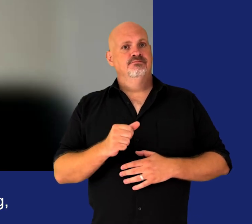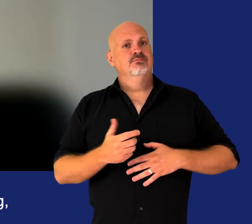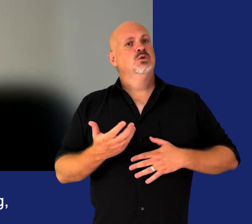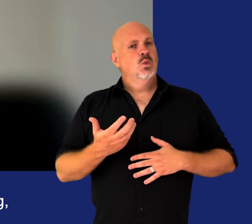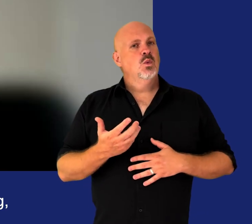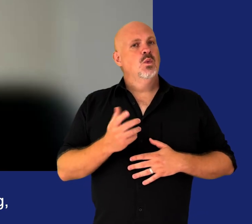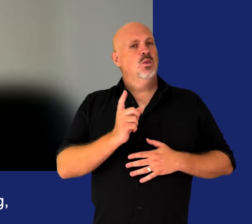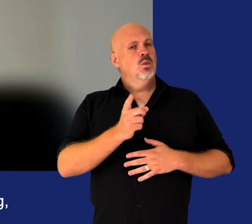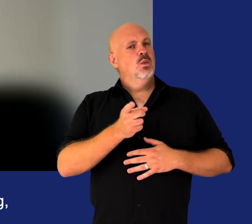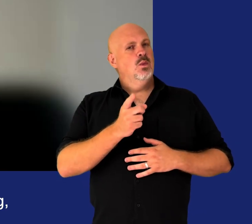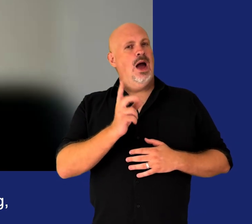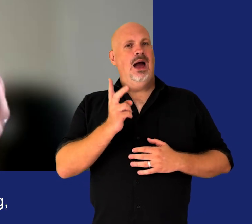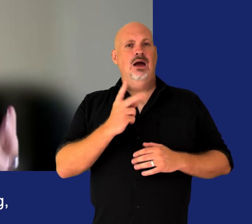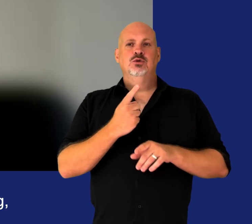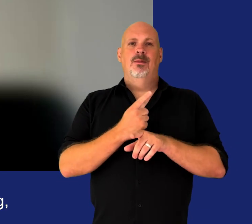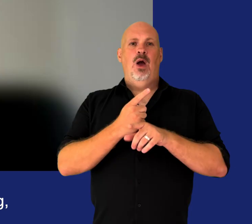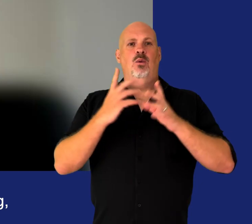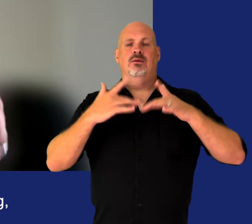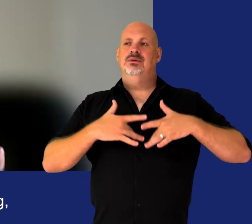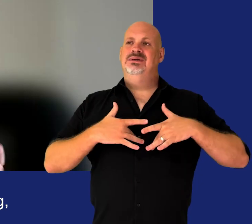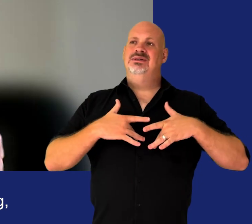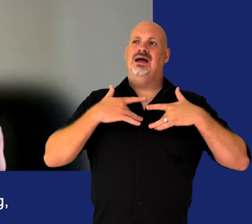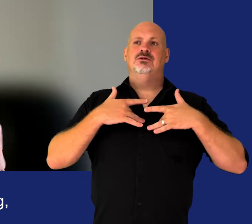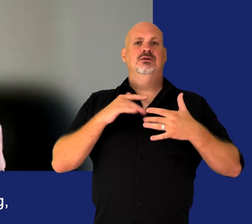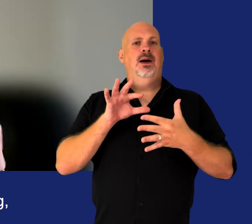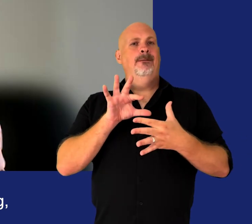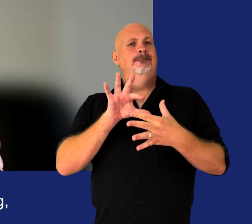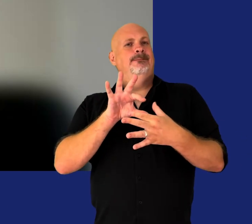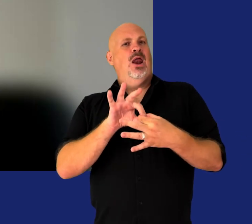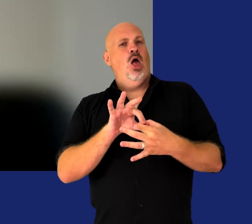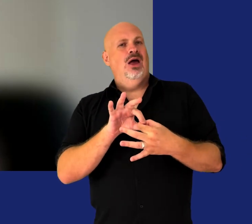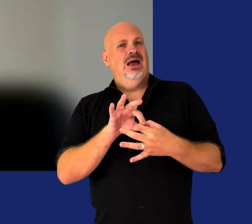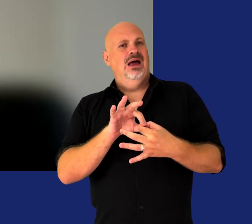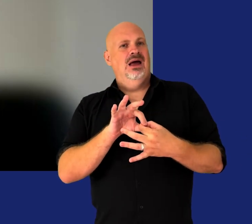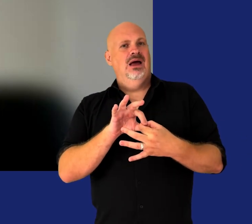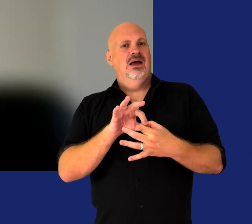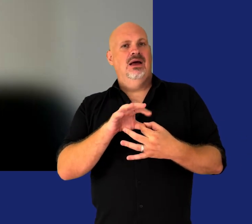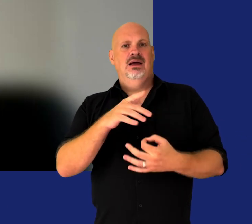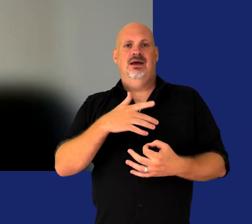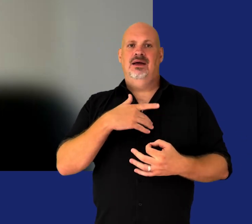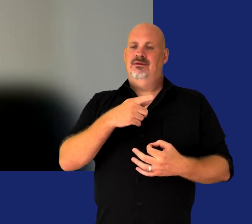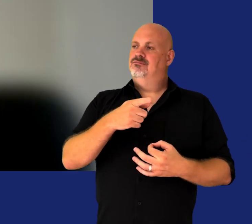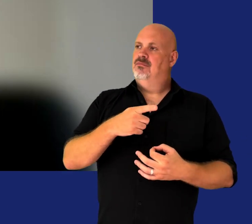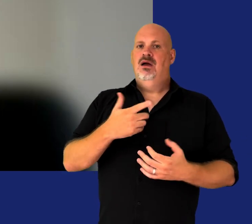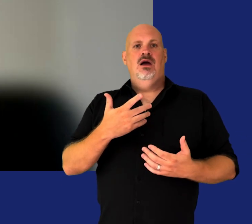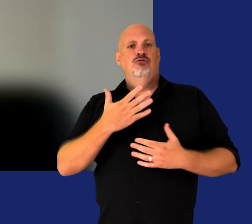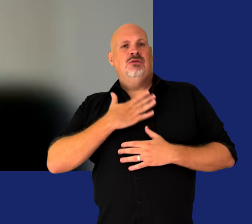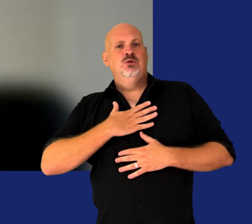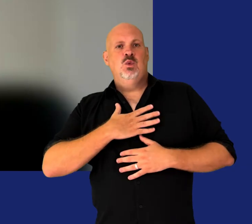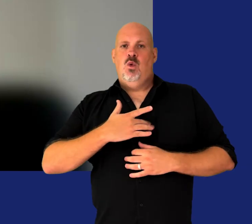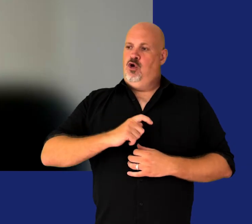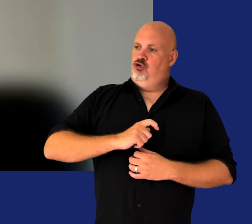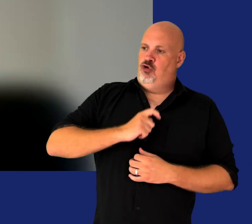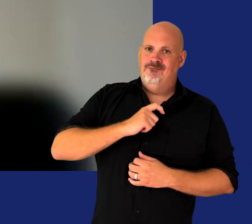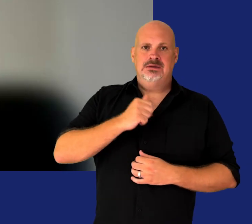Yeah, so again, it's this theme about creating a sense of belonging, giving you that space to